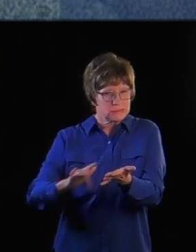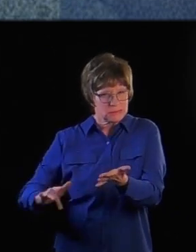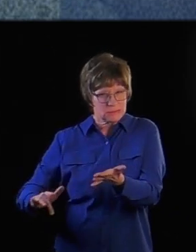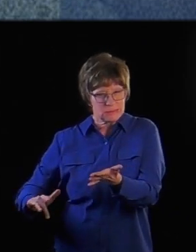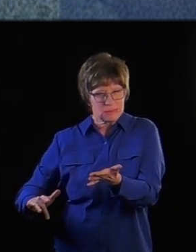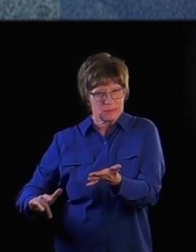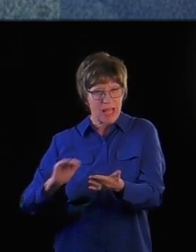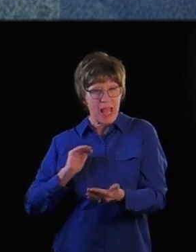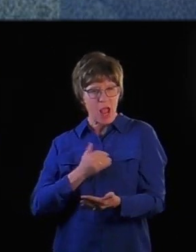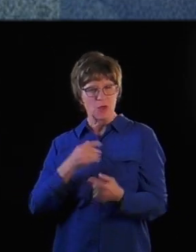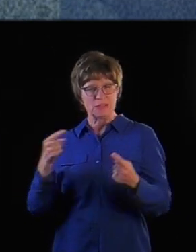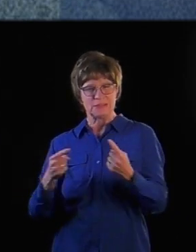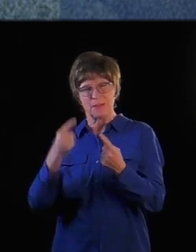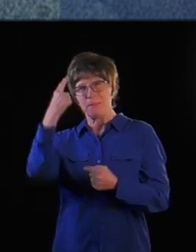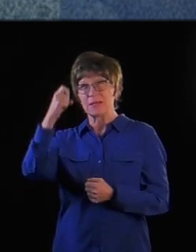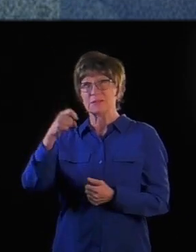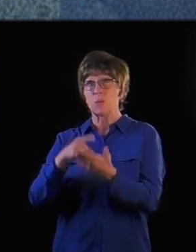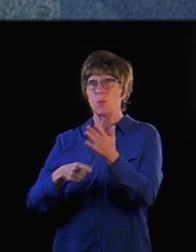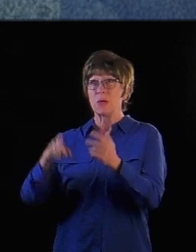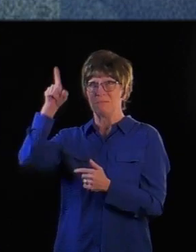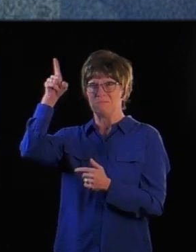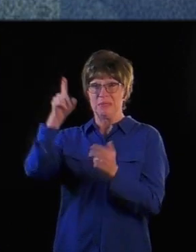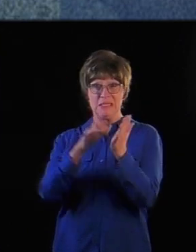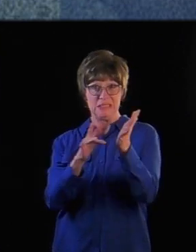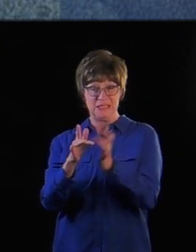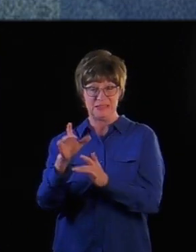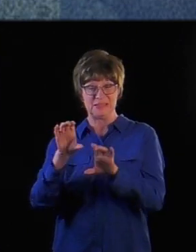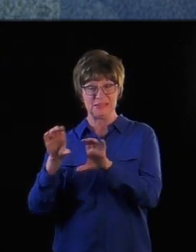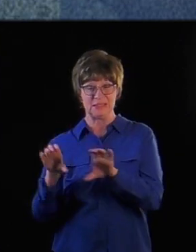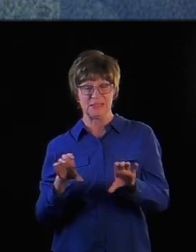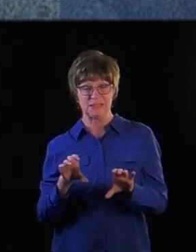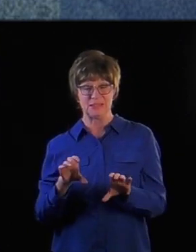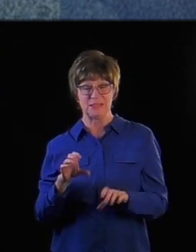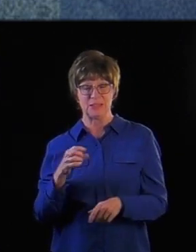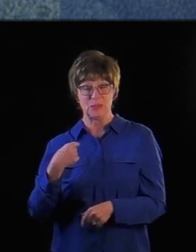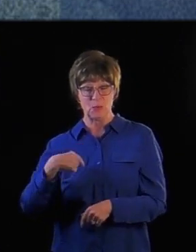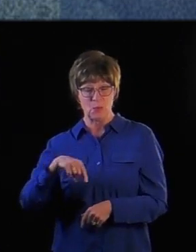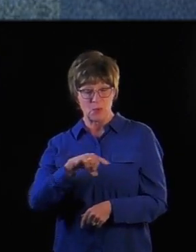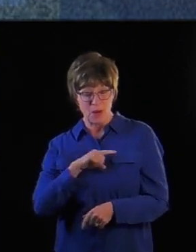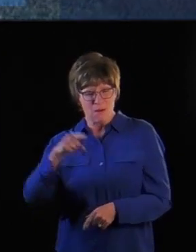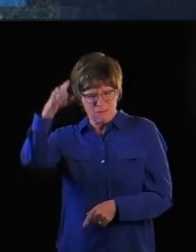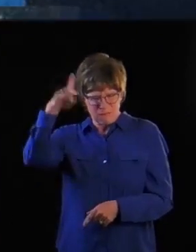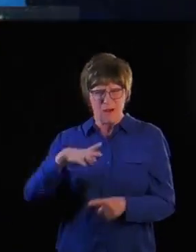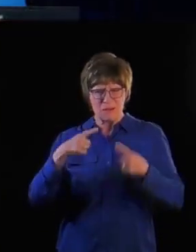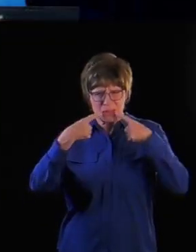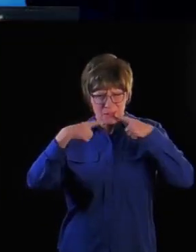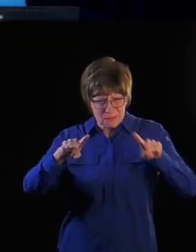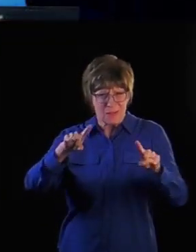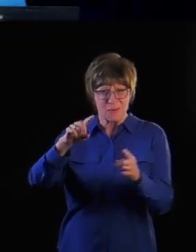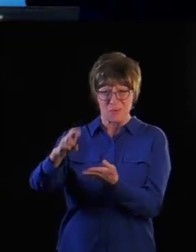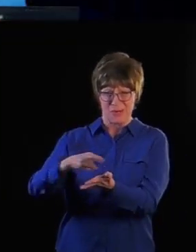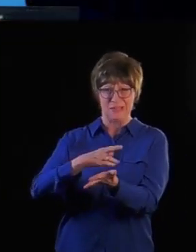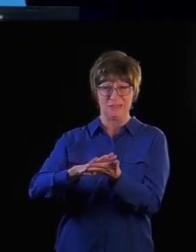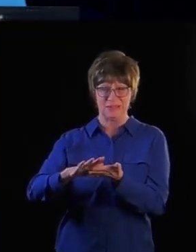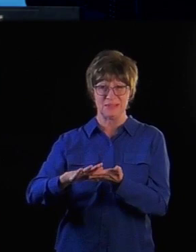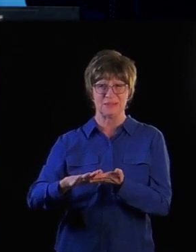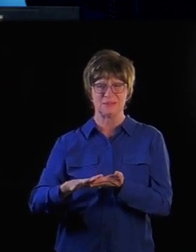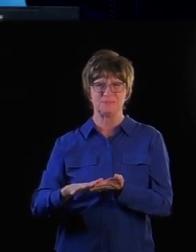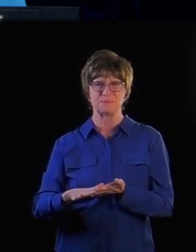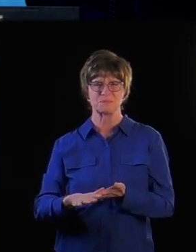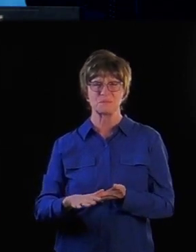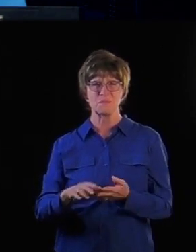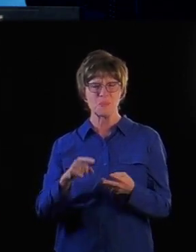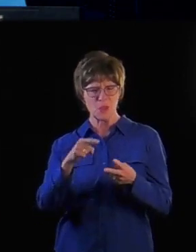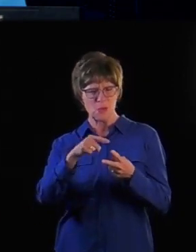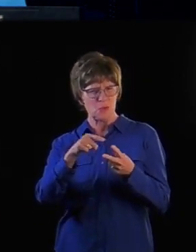but because of what Jesus did, we're now justified. You know, I think about those two theological